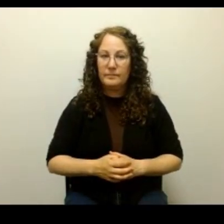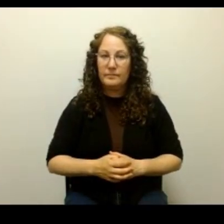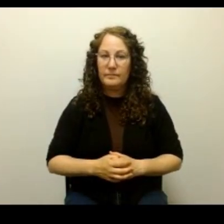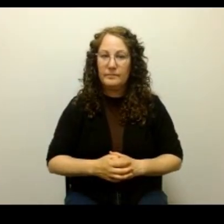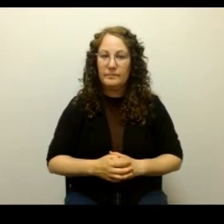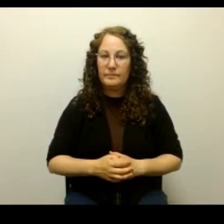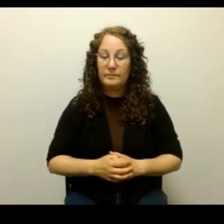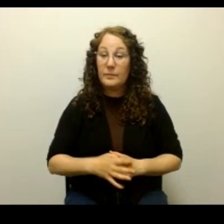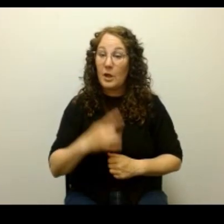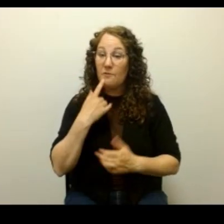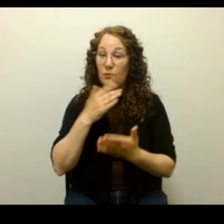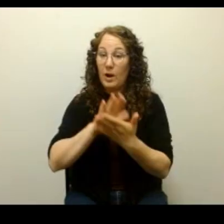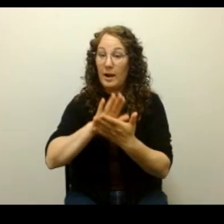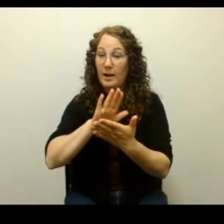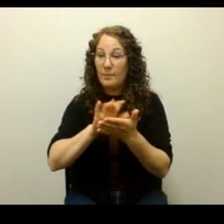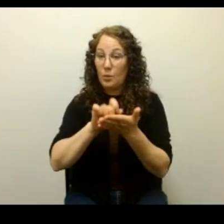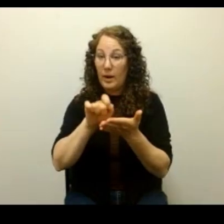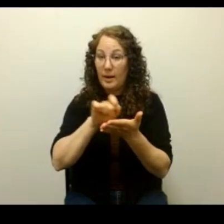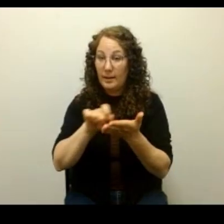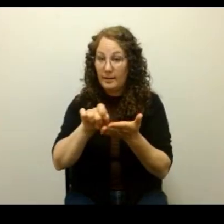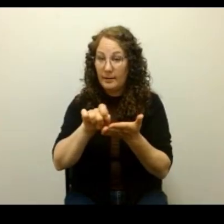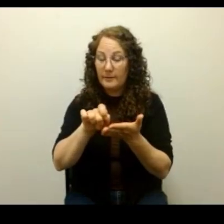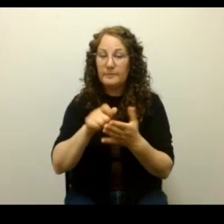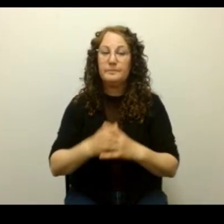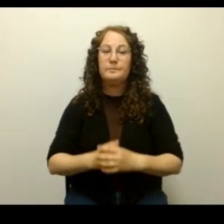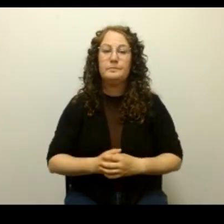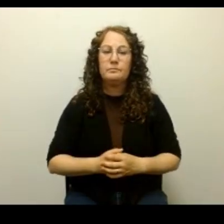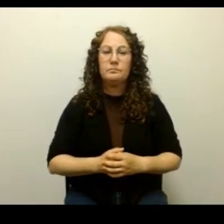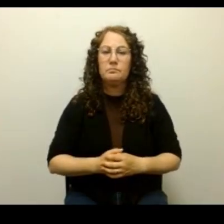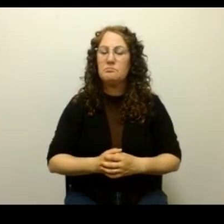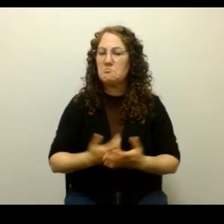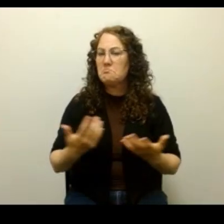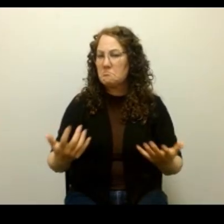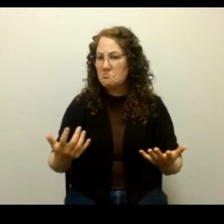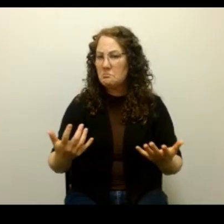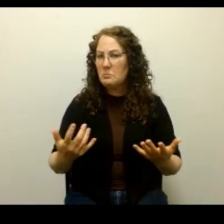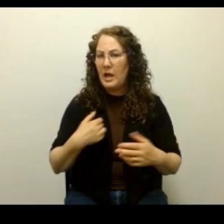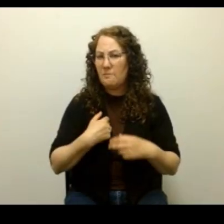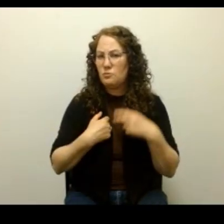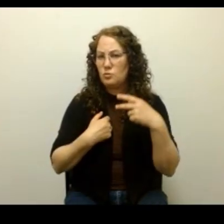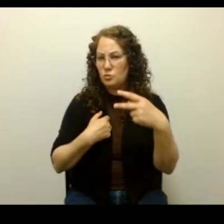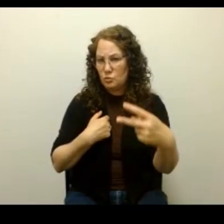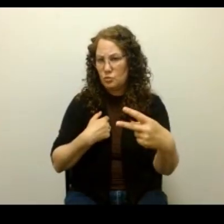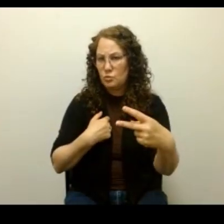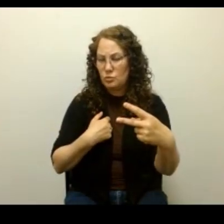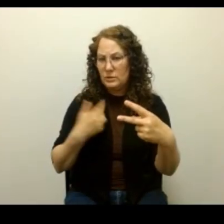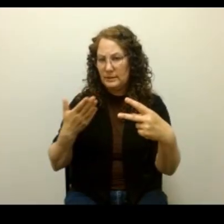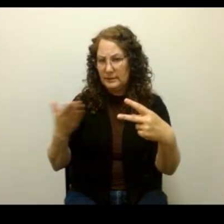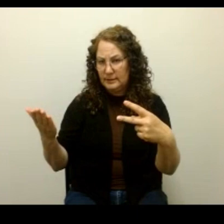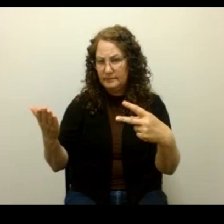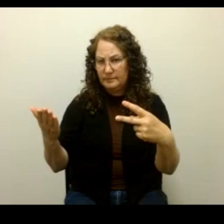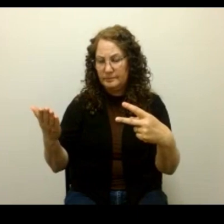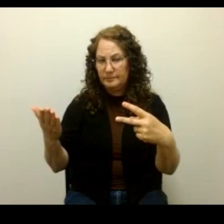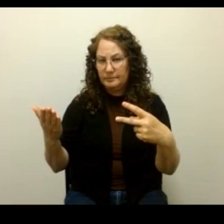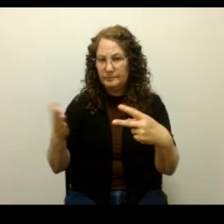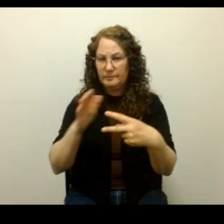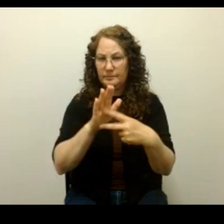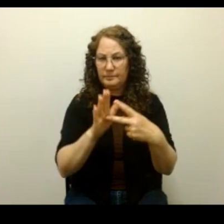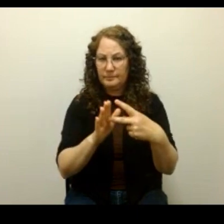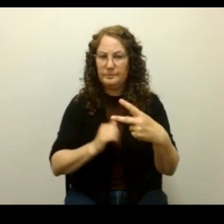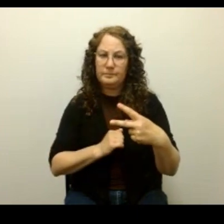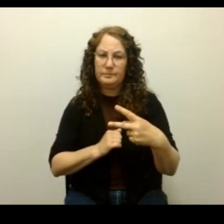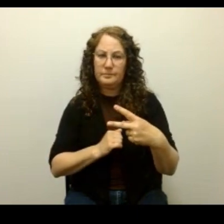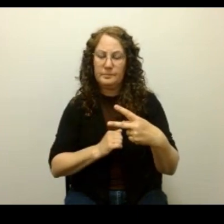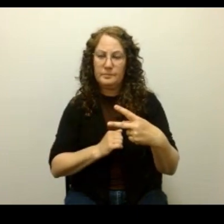In academic writing, we typically reflect on two things.